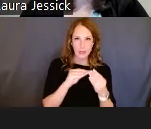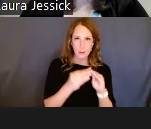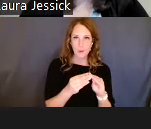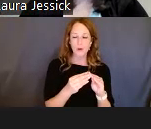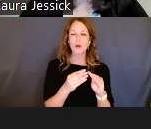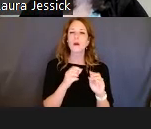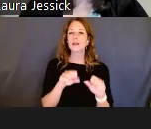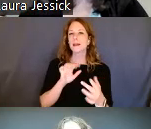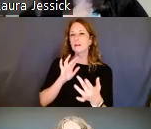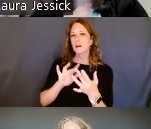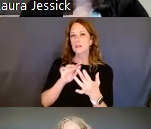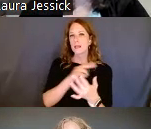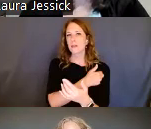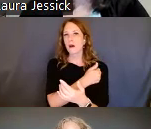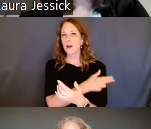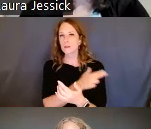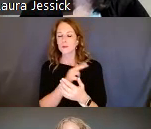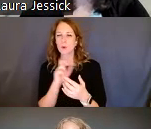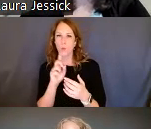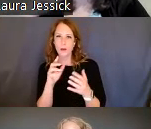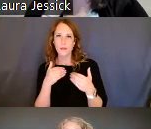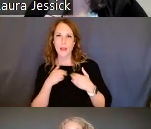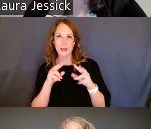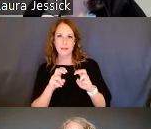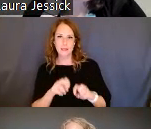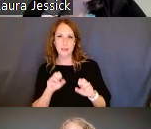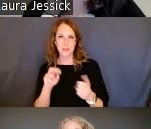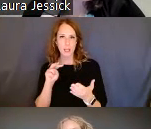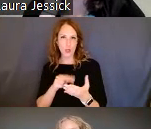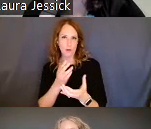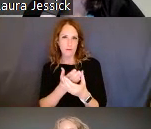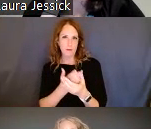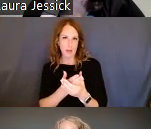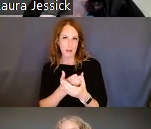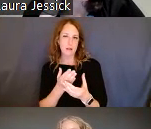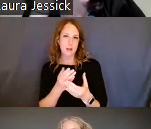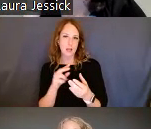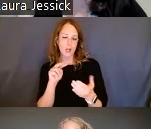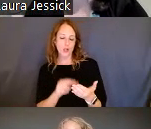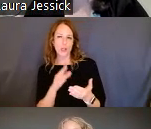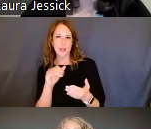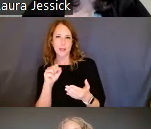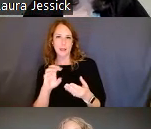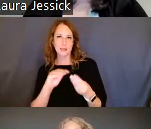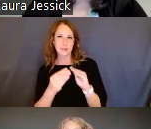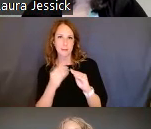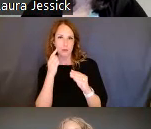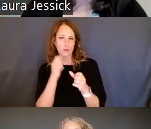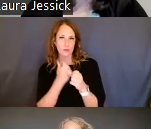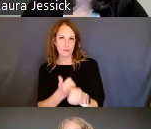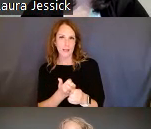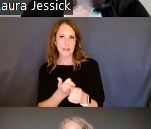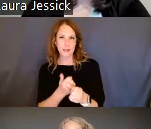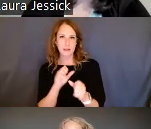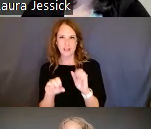the hospital that provided the exam. They can look at the case file and see what the case number is for tracking, and then it can be identified